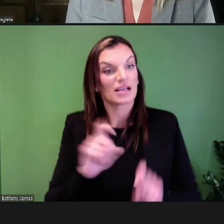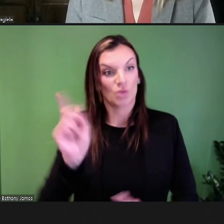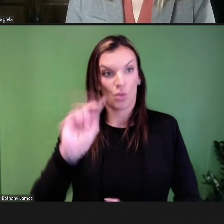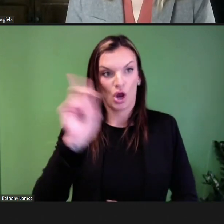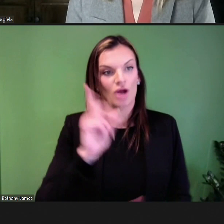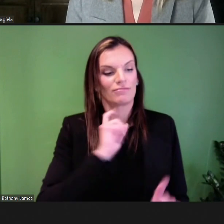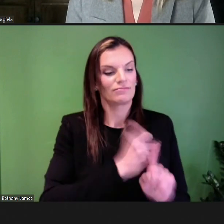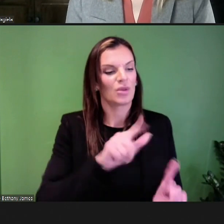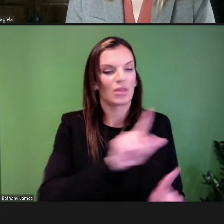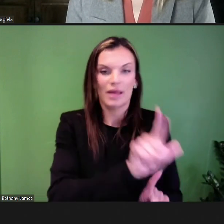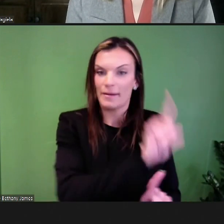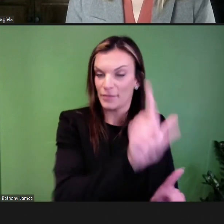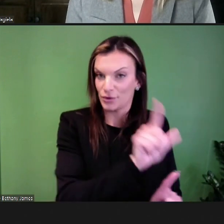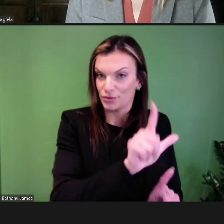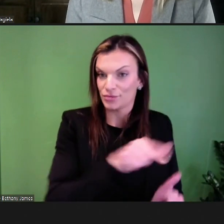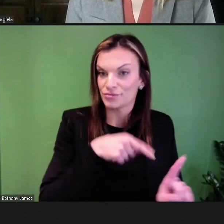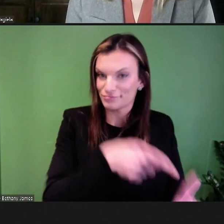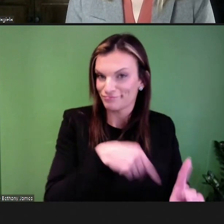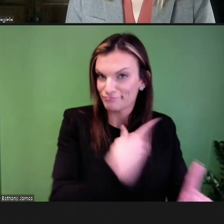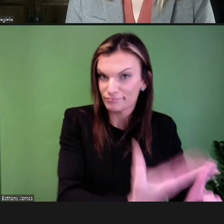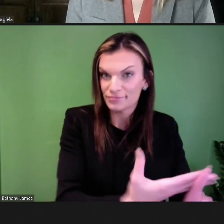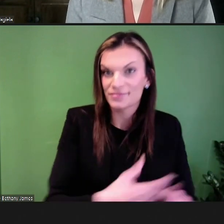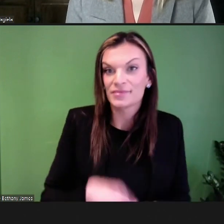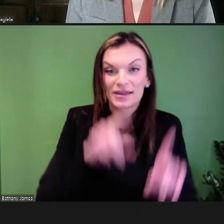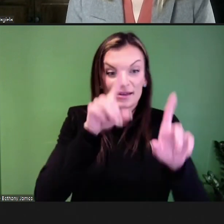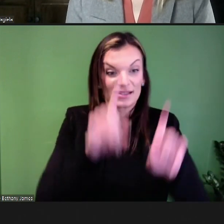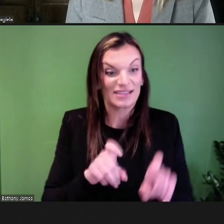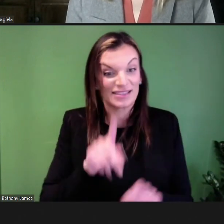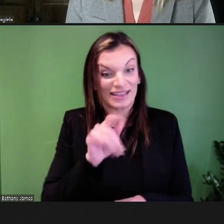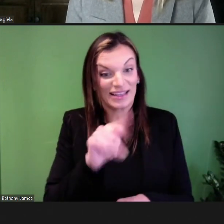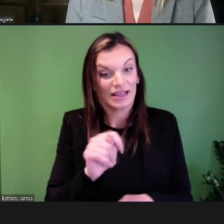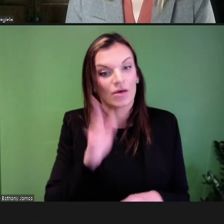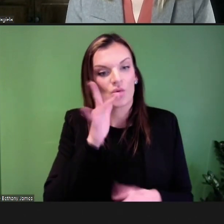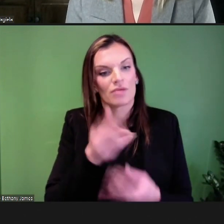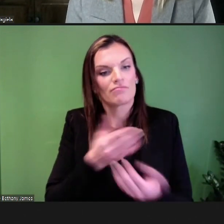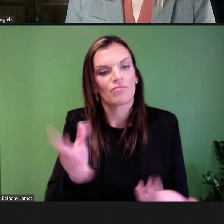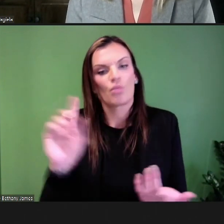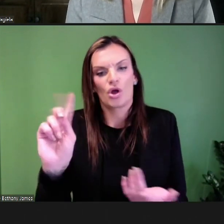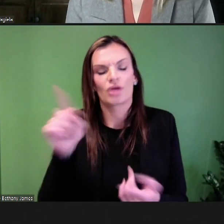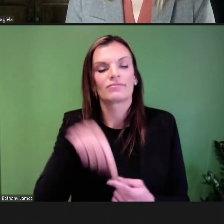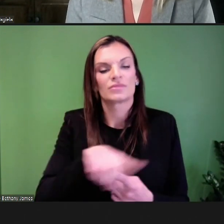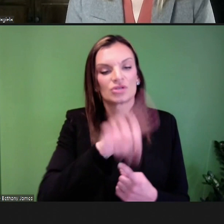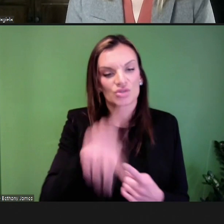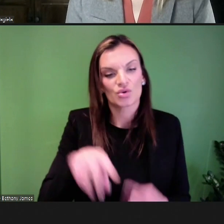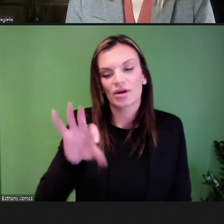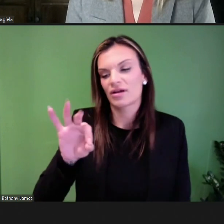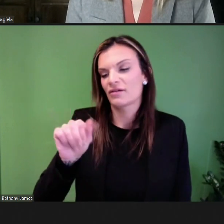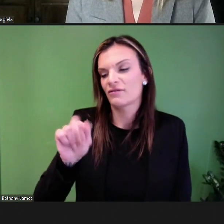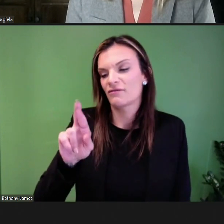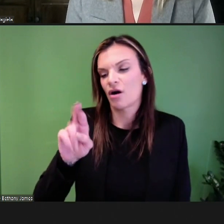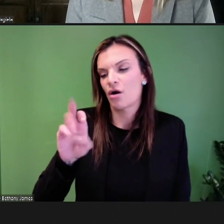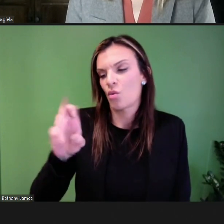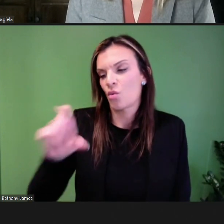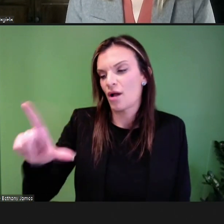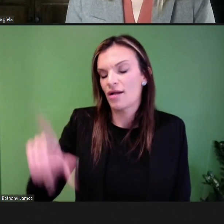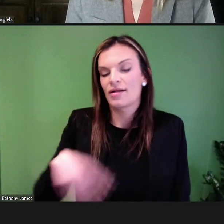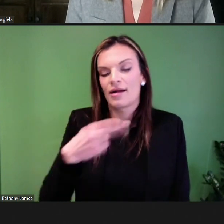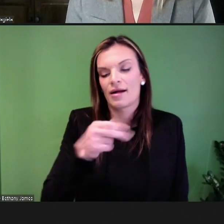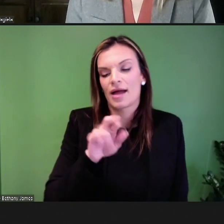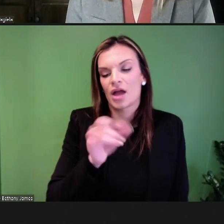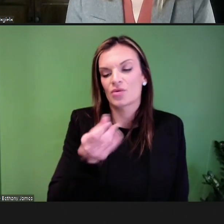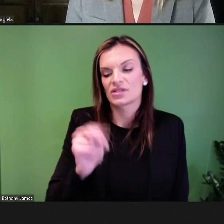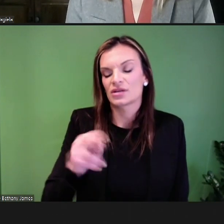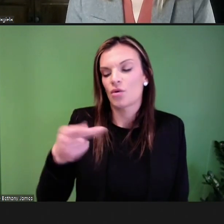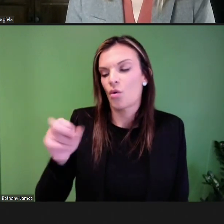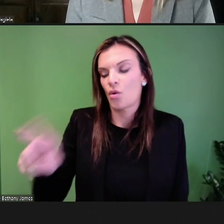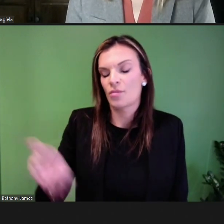initial round, testing kits will be made available at library locations in Detroit, Farwell, Harrison, Homer, Frankenmuth,